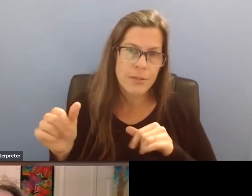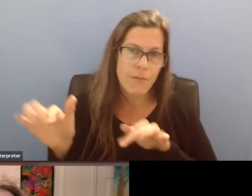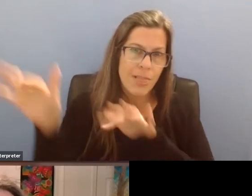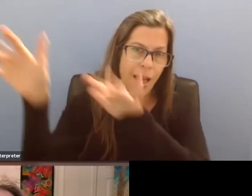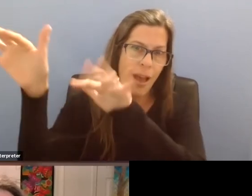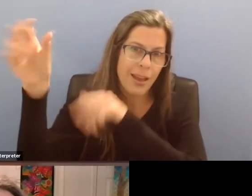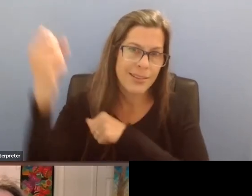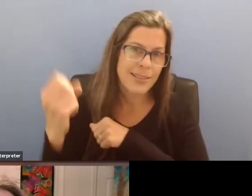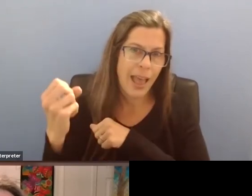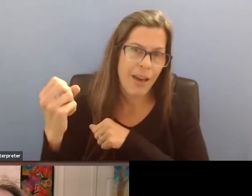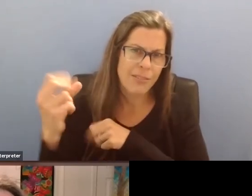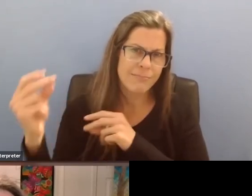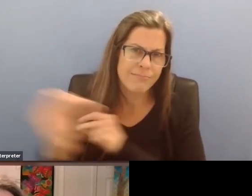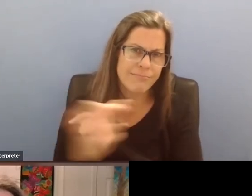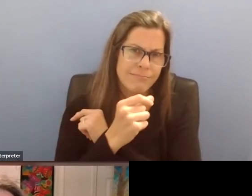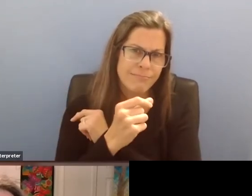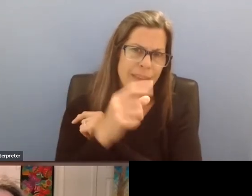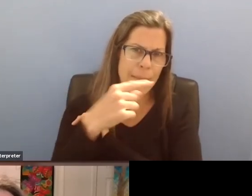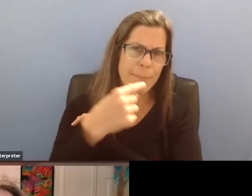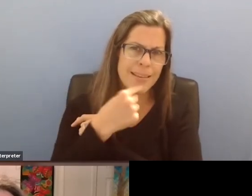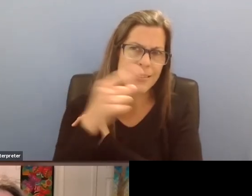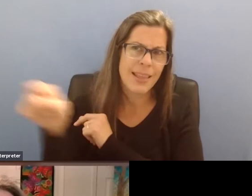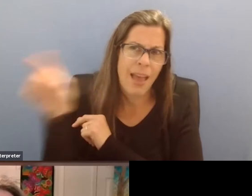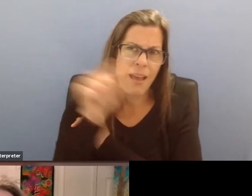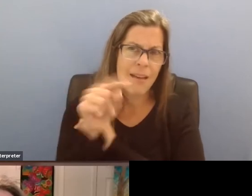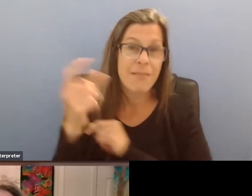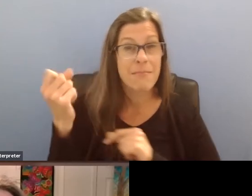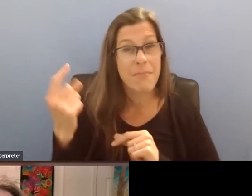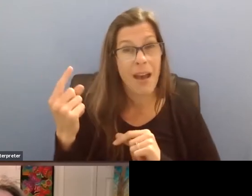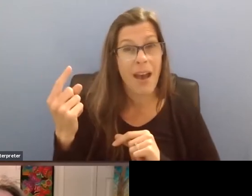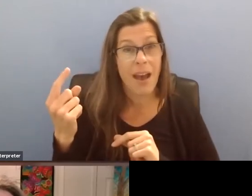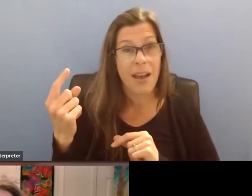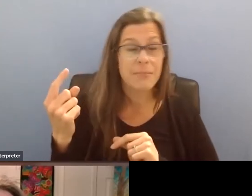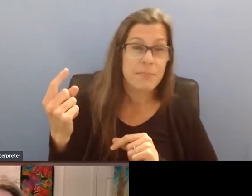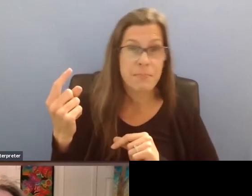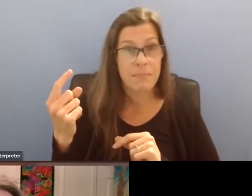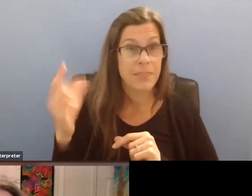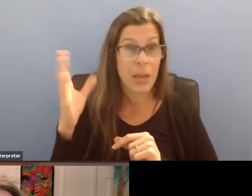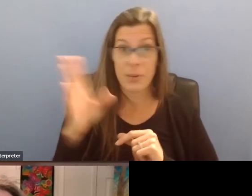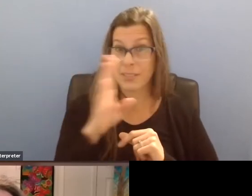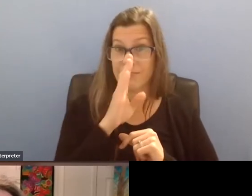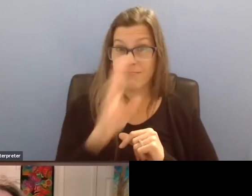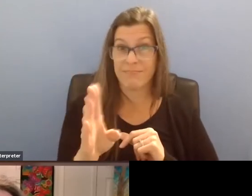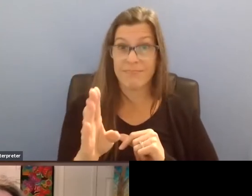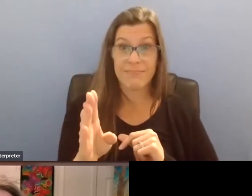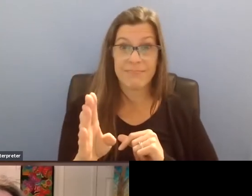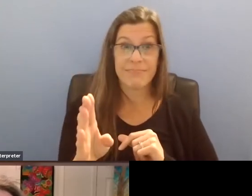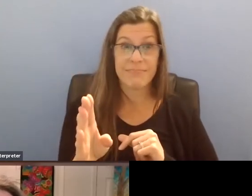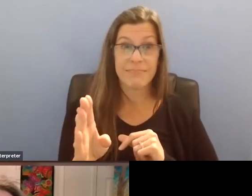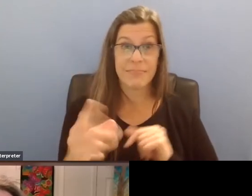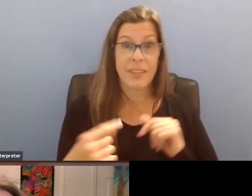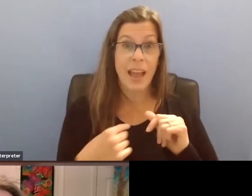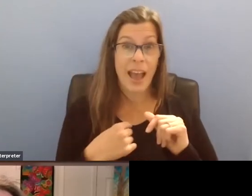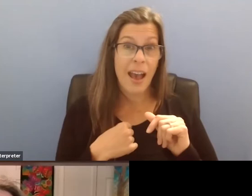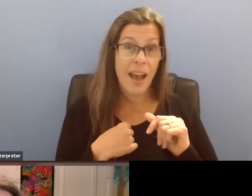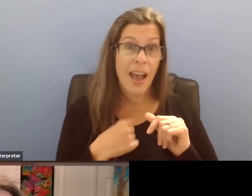I guess, well, let me just come right out and say that I know